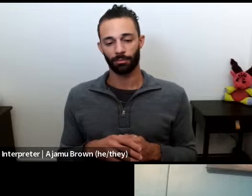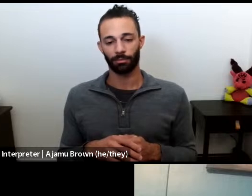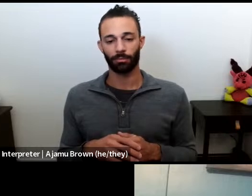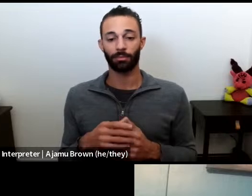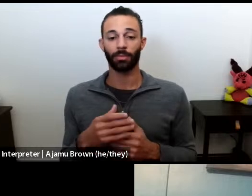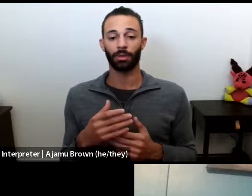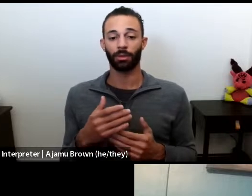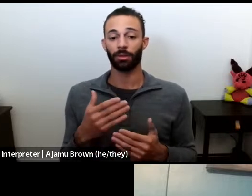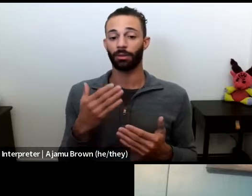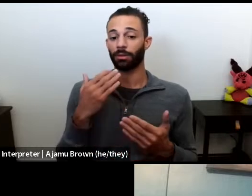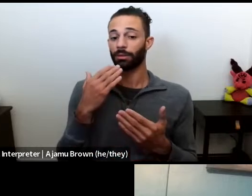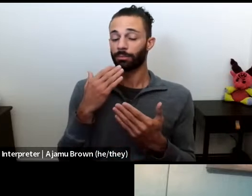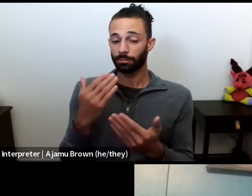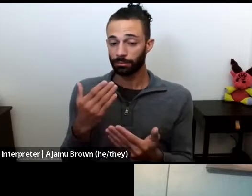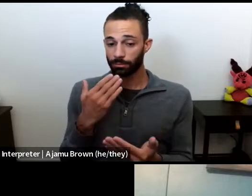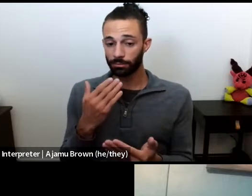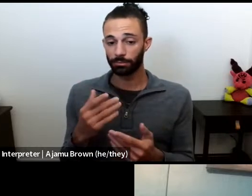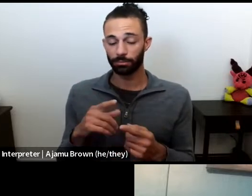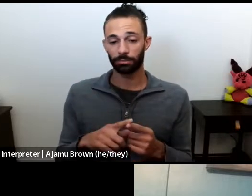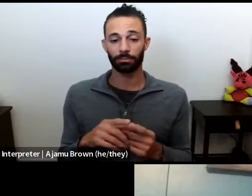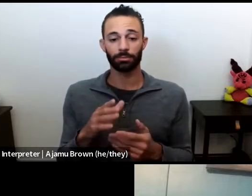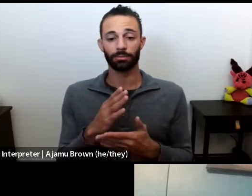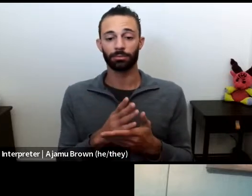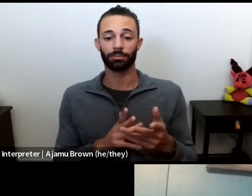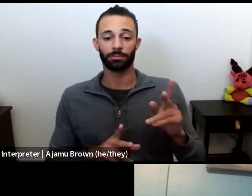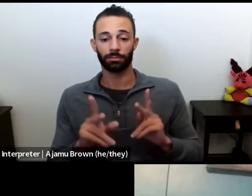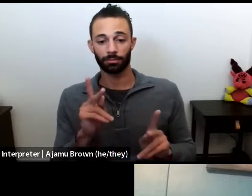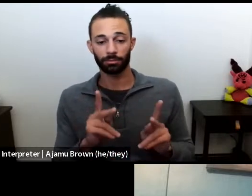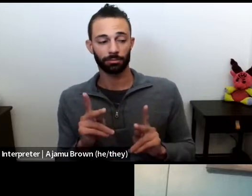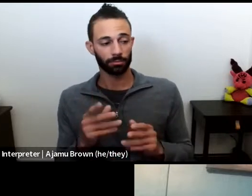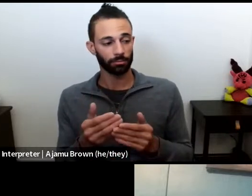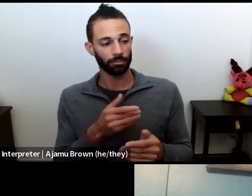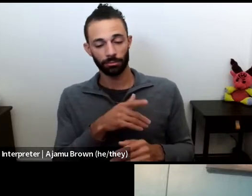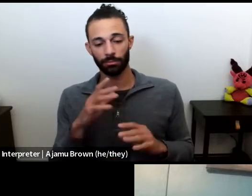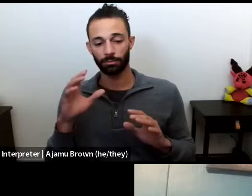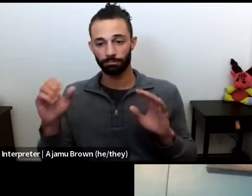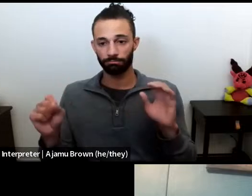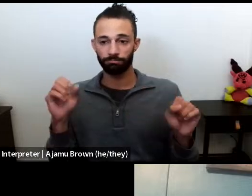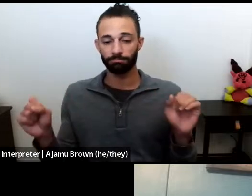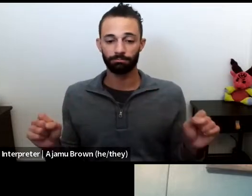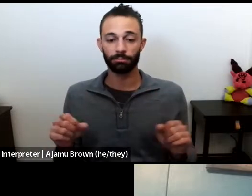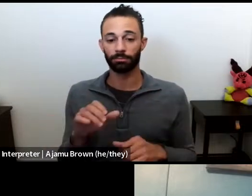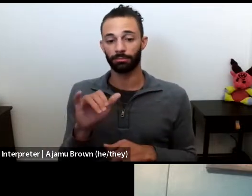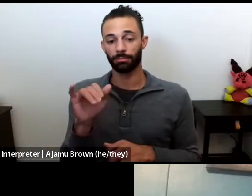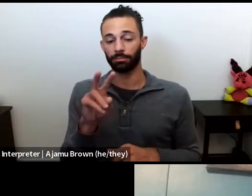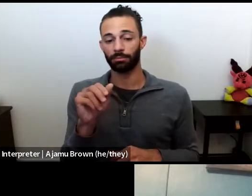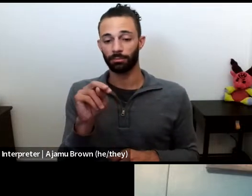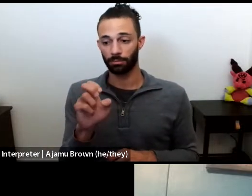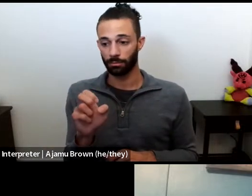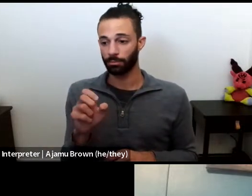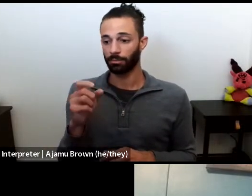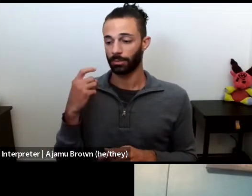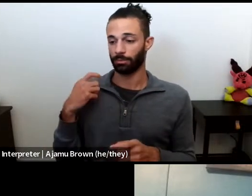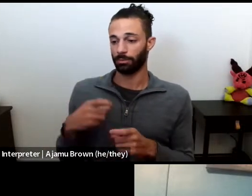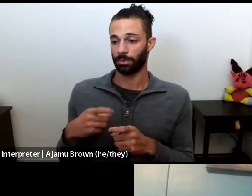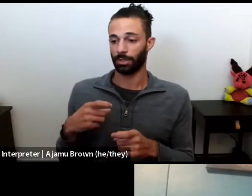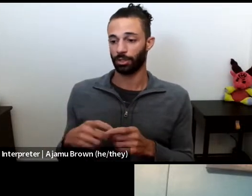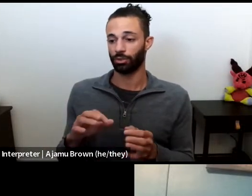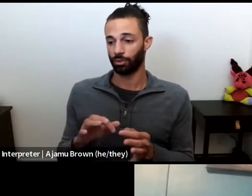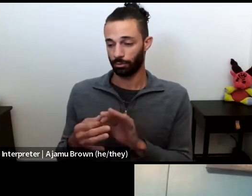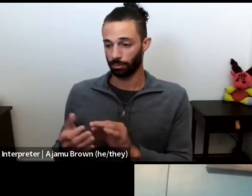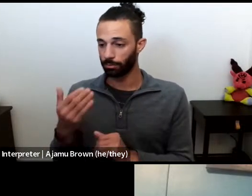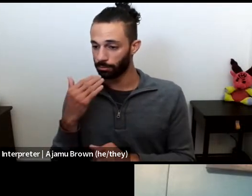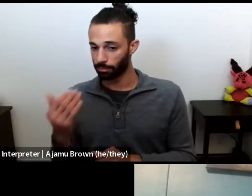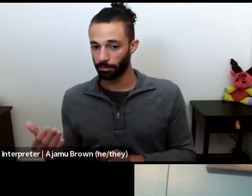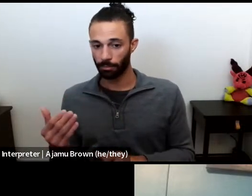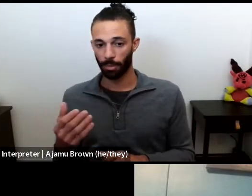gratitude before folks begin to kind of filter out to Yvonne, who is doing our Spanish interpretation, as well